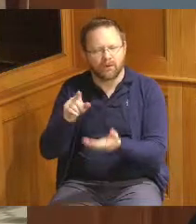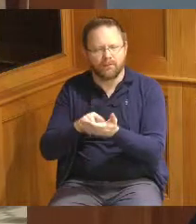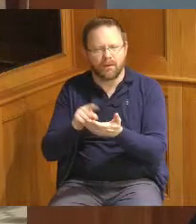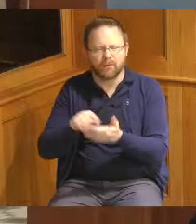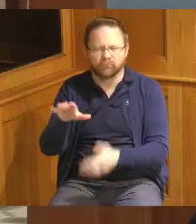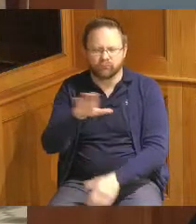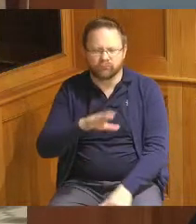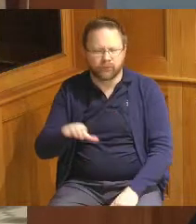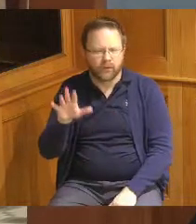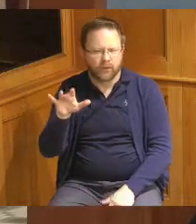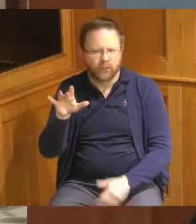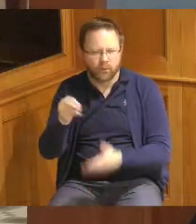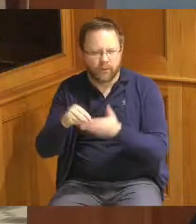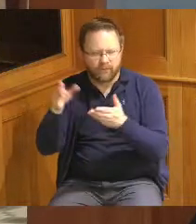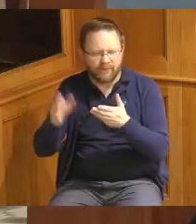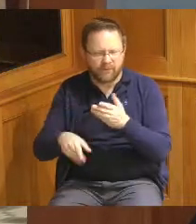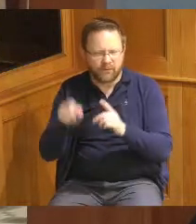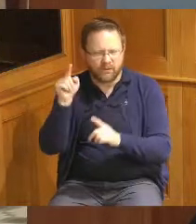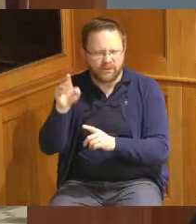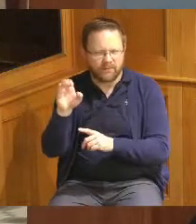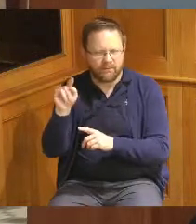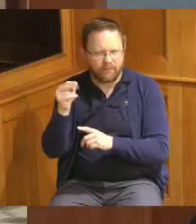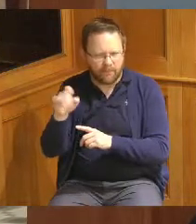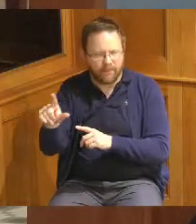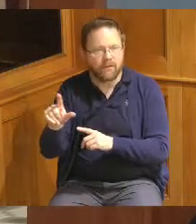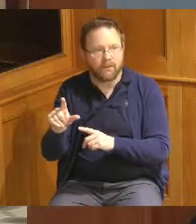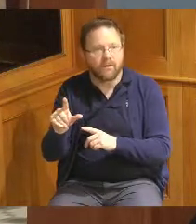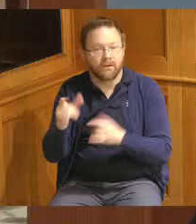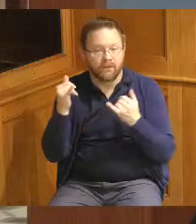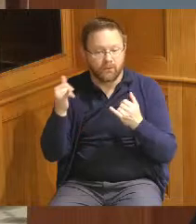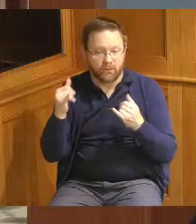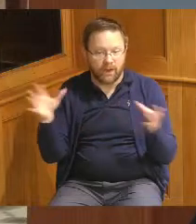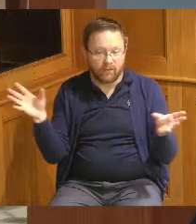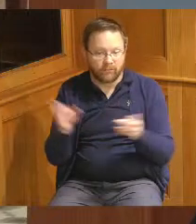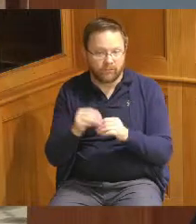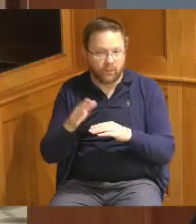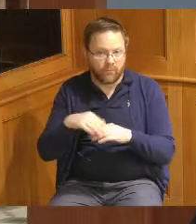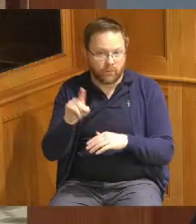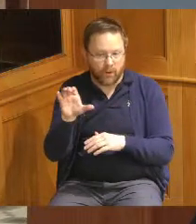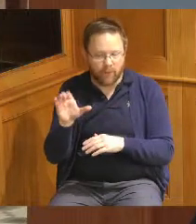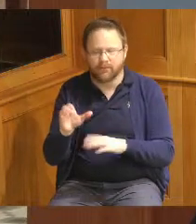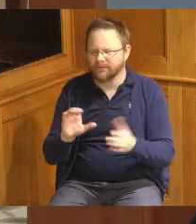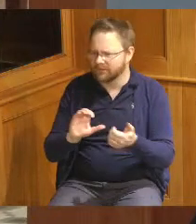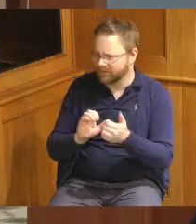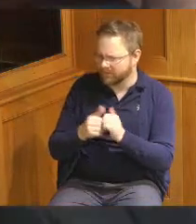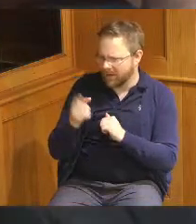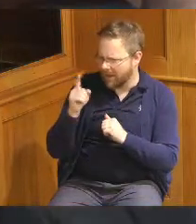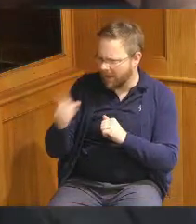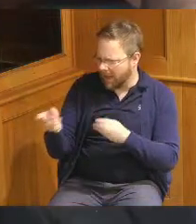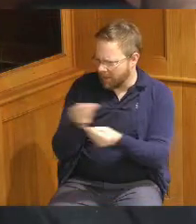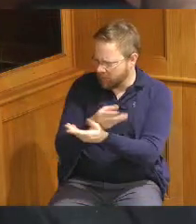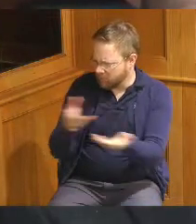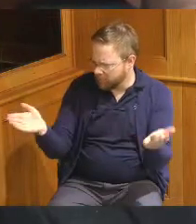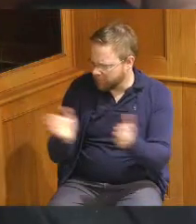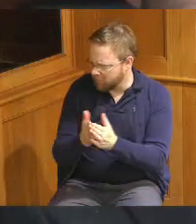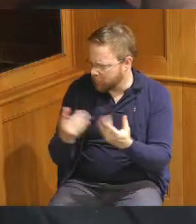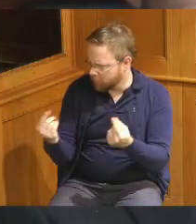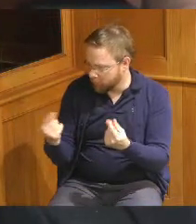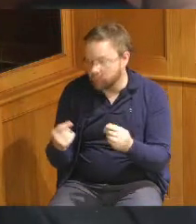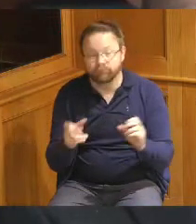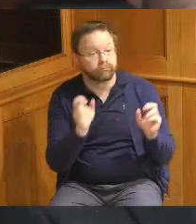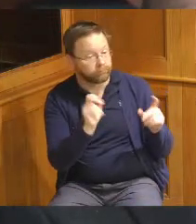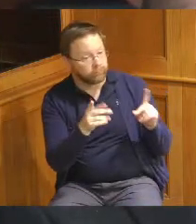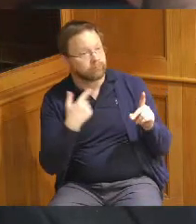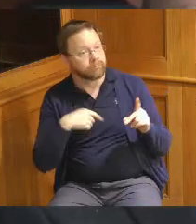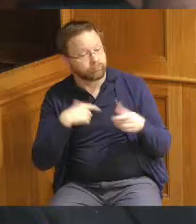Bethel, Ohio. So we're growing. And that's how we got to over 100 students. So how do you disseminate the books? Okay, so we go